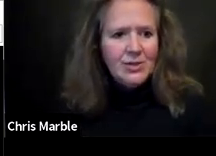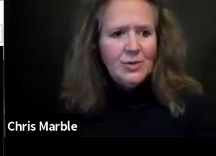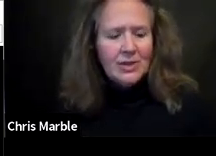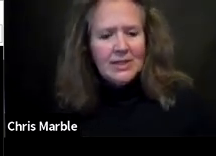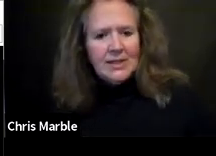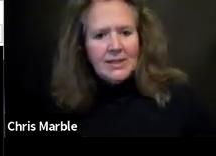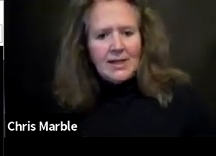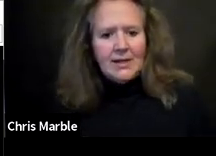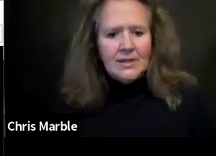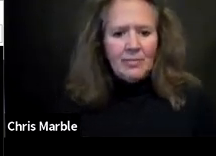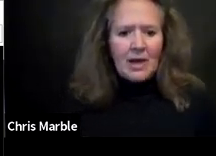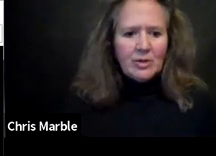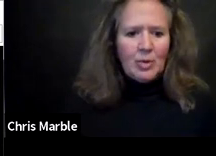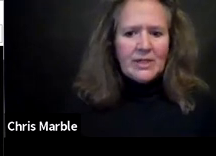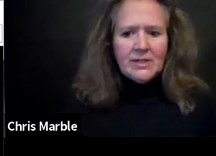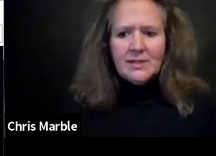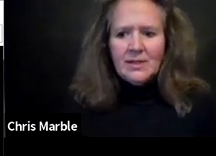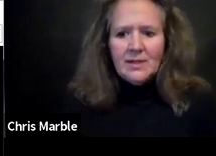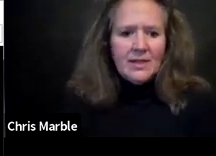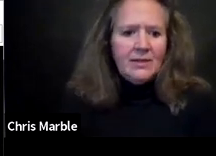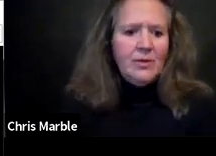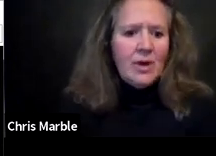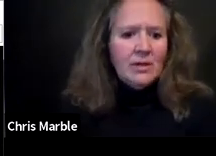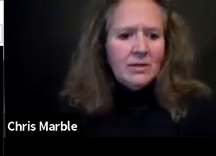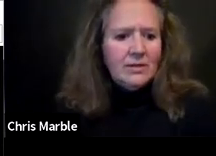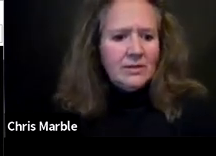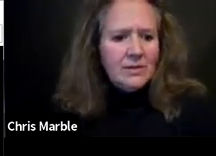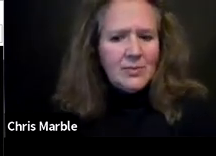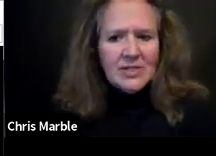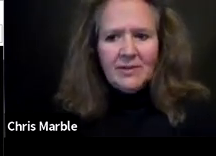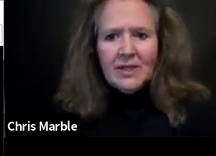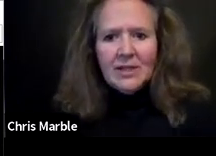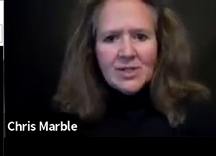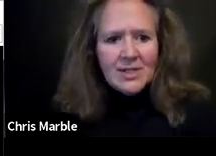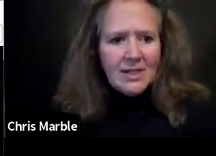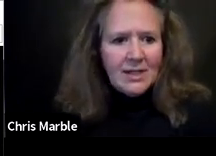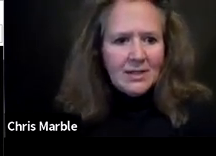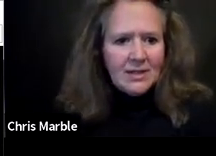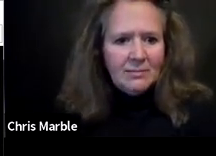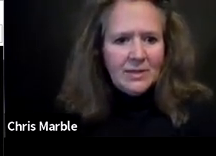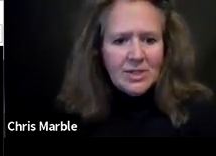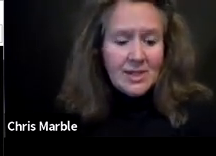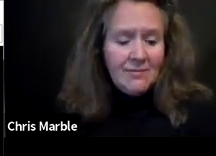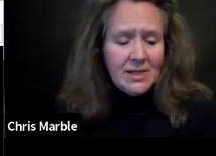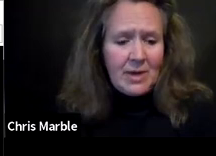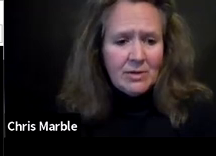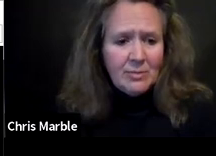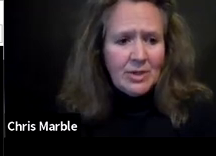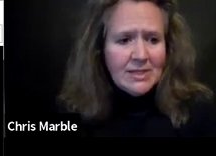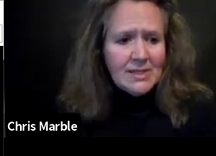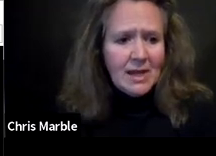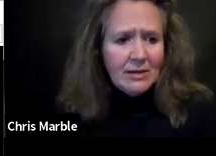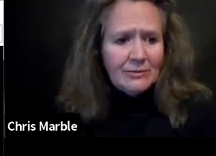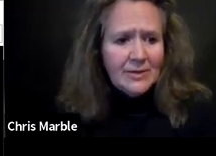access to, uh, the PowerPoint. If you are specifically interested in the, just having the